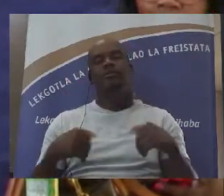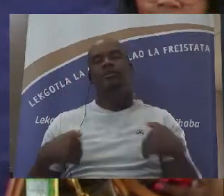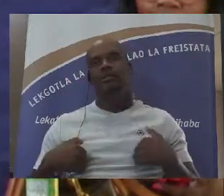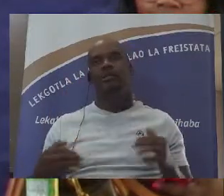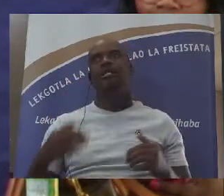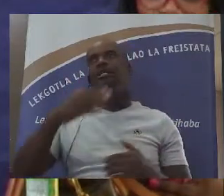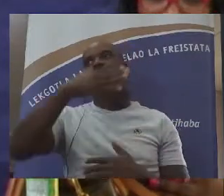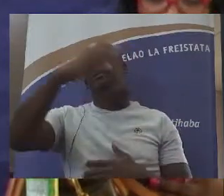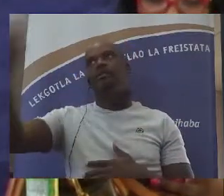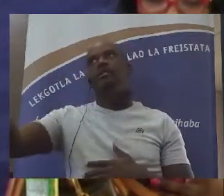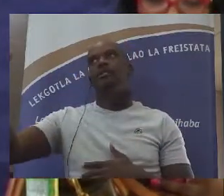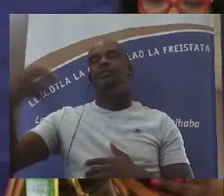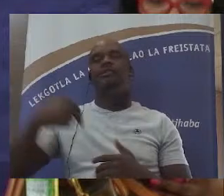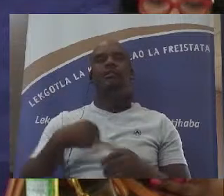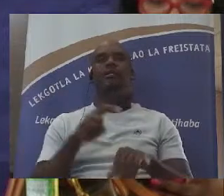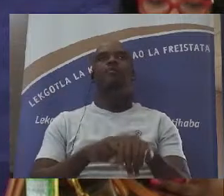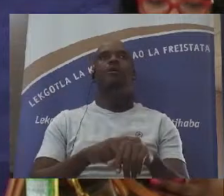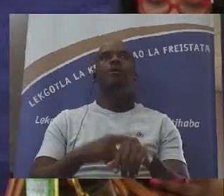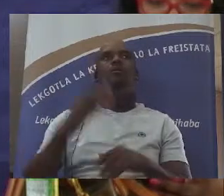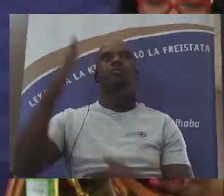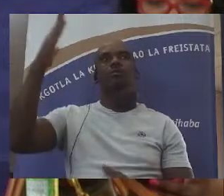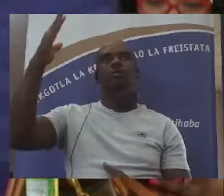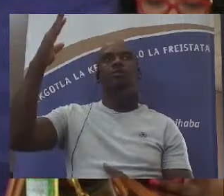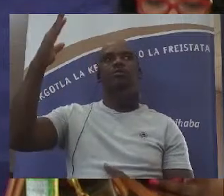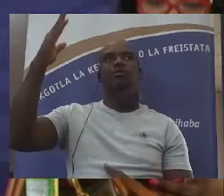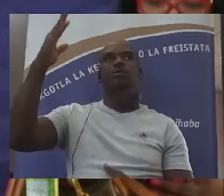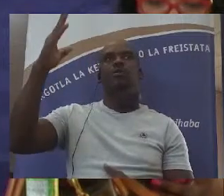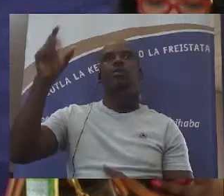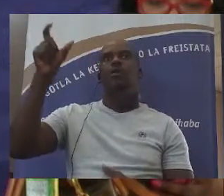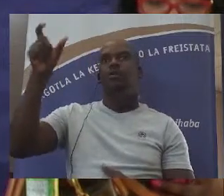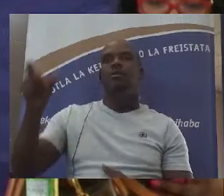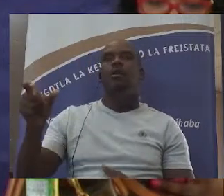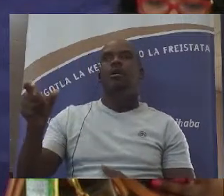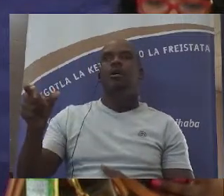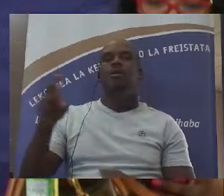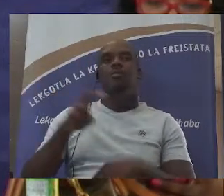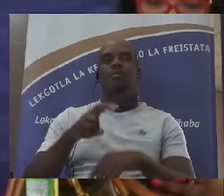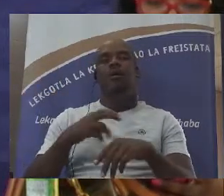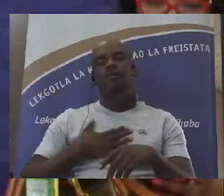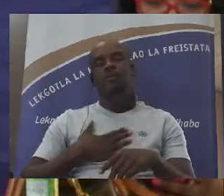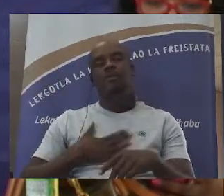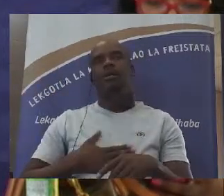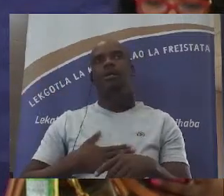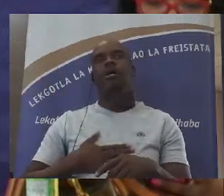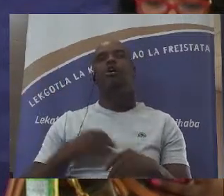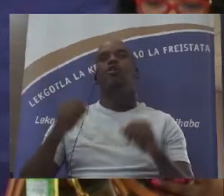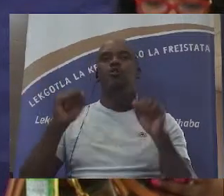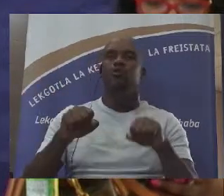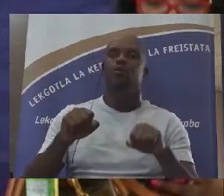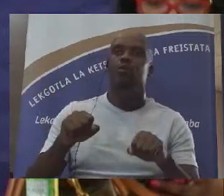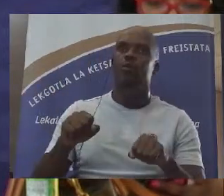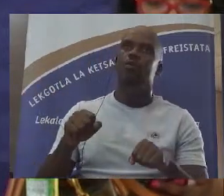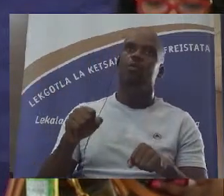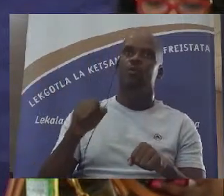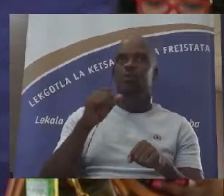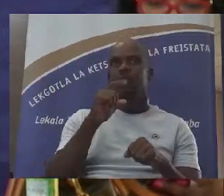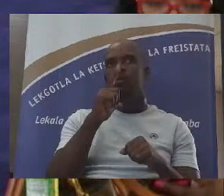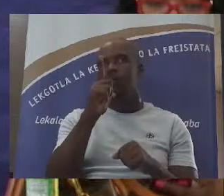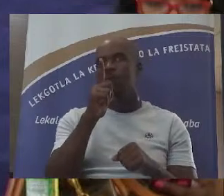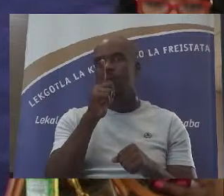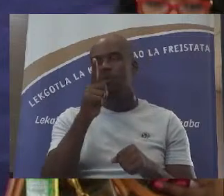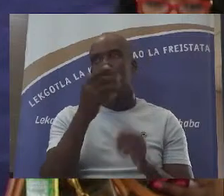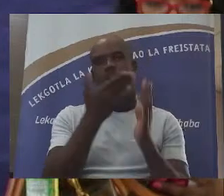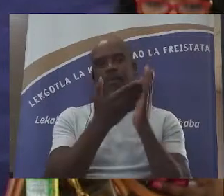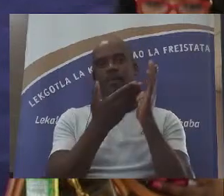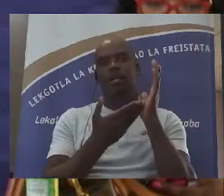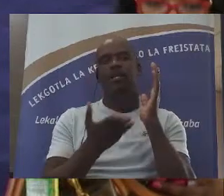Ke hloka ho bona matsoho a batho ba batlang ho tlo bua. Ba bua ka se ka molao se. Ha o fihla mo wa bolela hore lebitso la hao